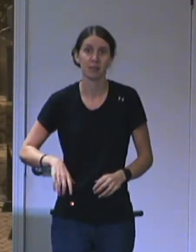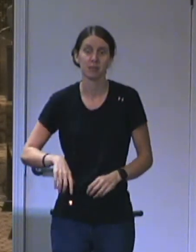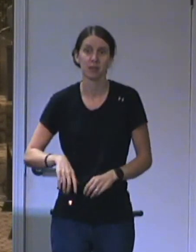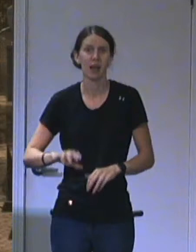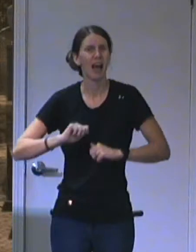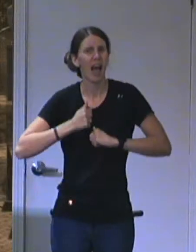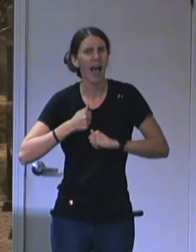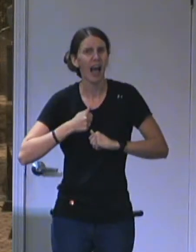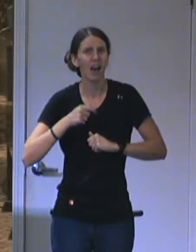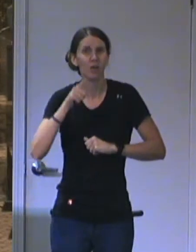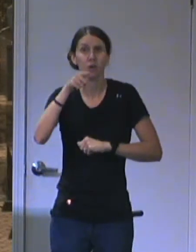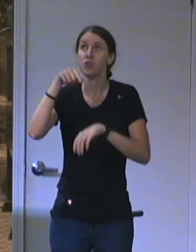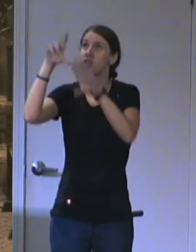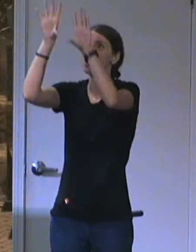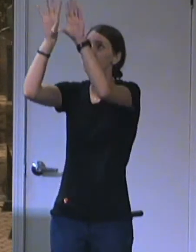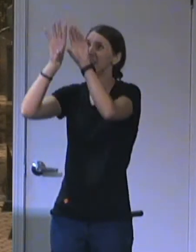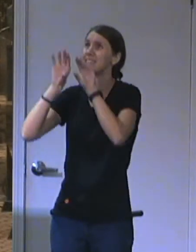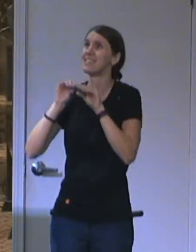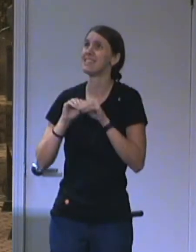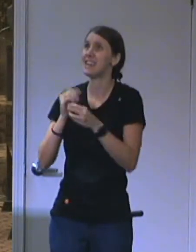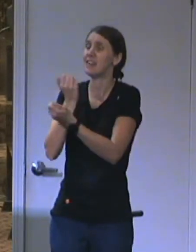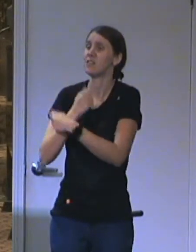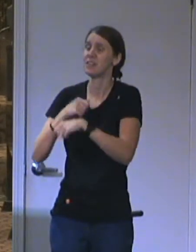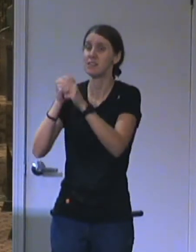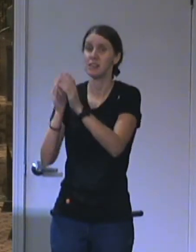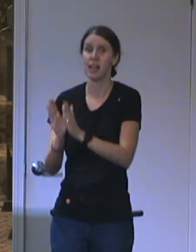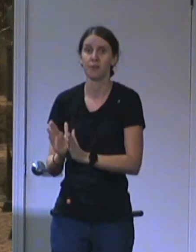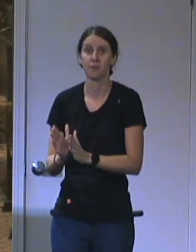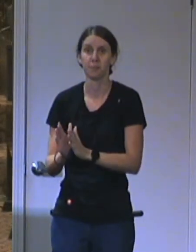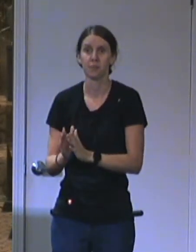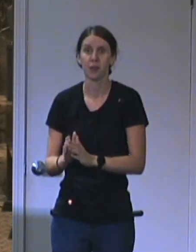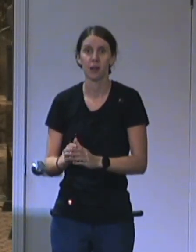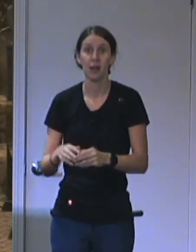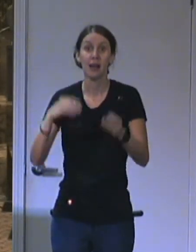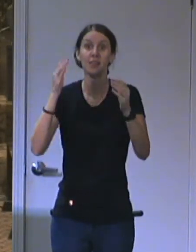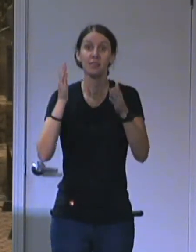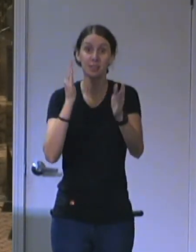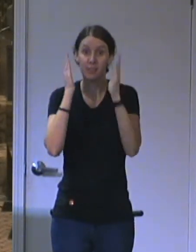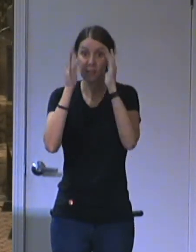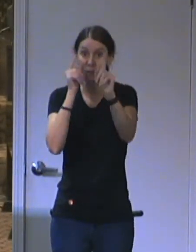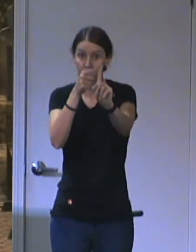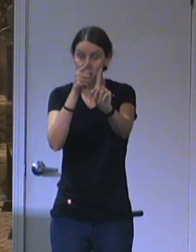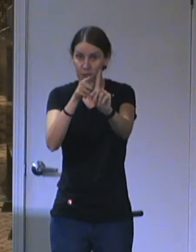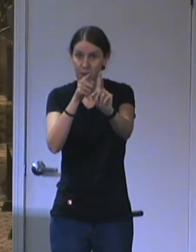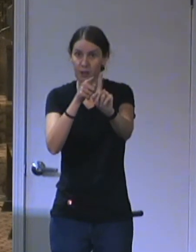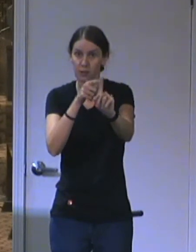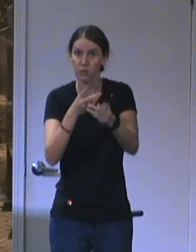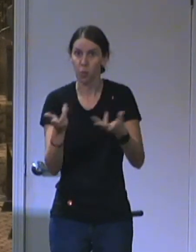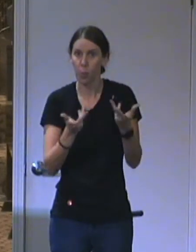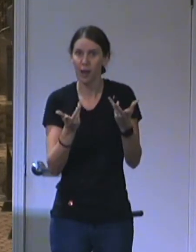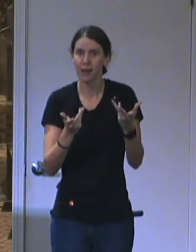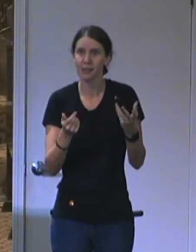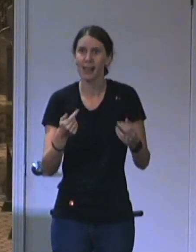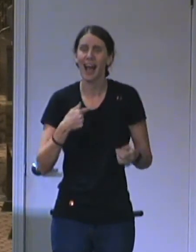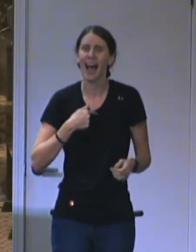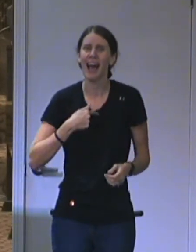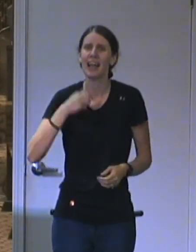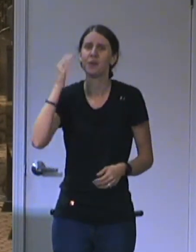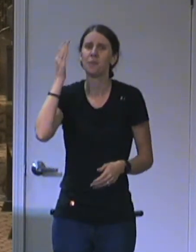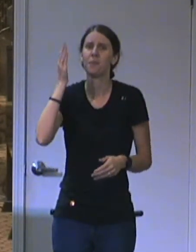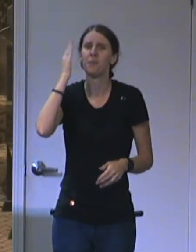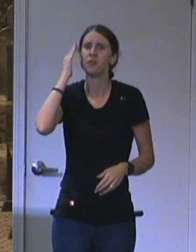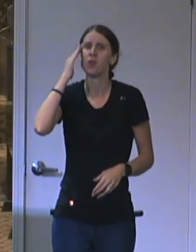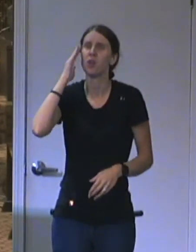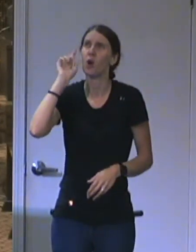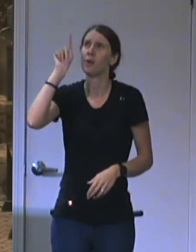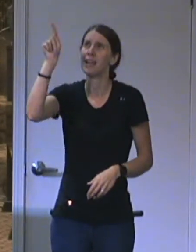receiving him and having his Holy Spirit. And ultimately, the goal is, in 10 and 11, that I may know him and